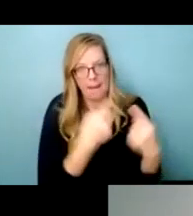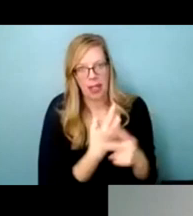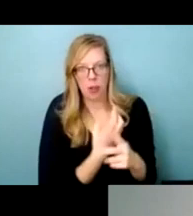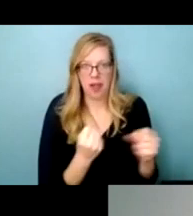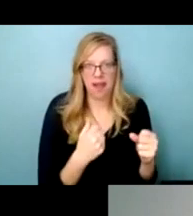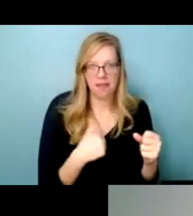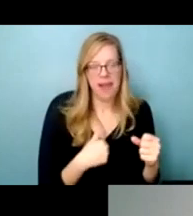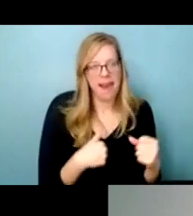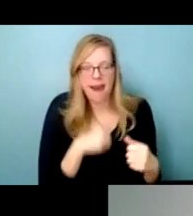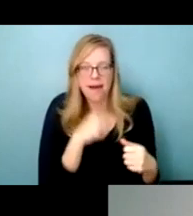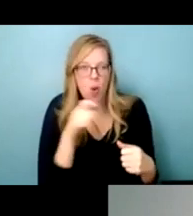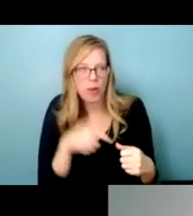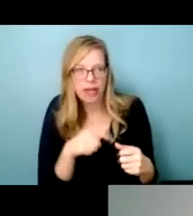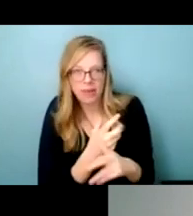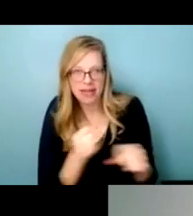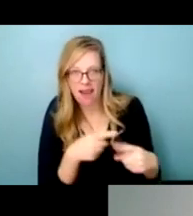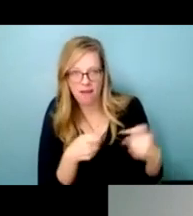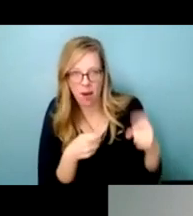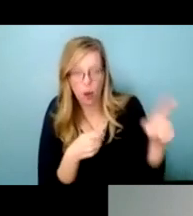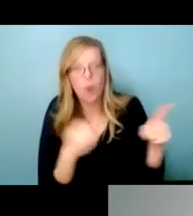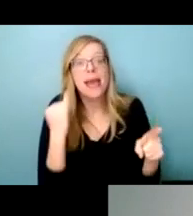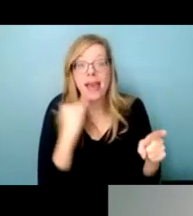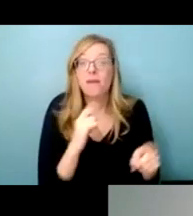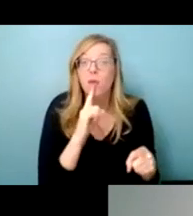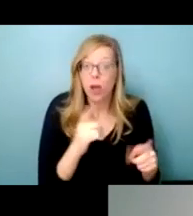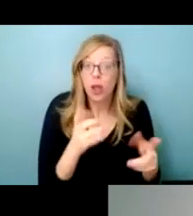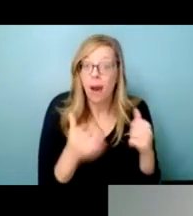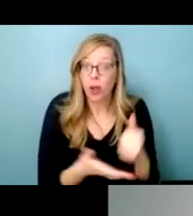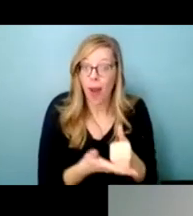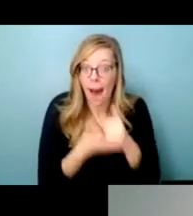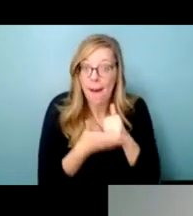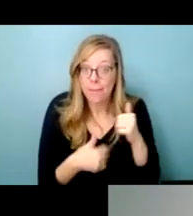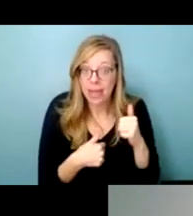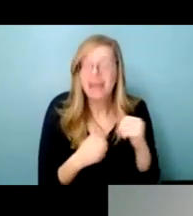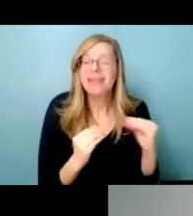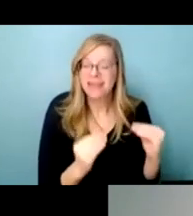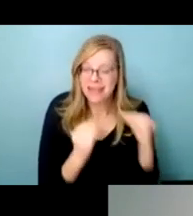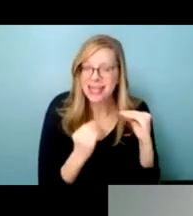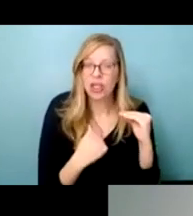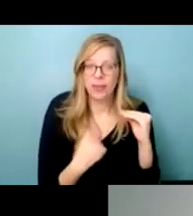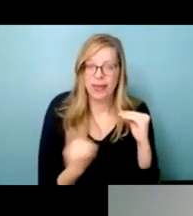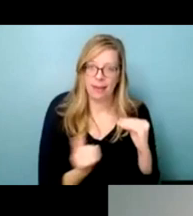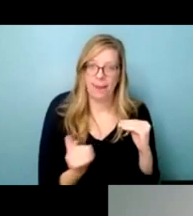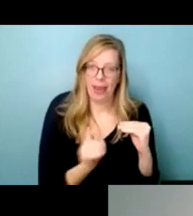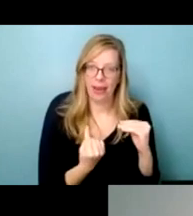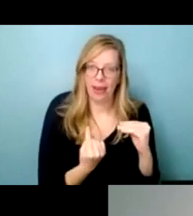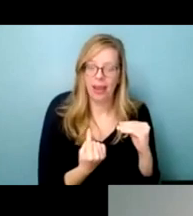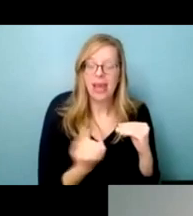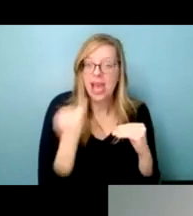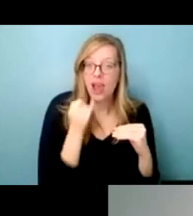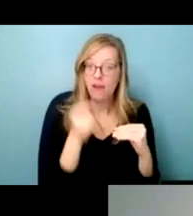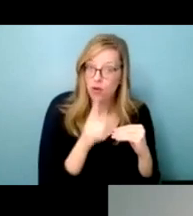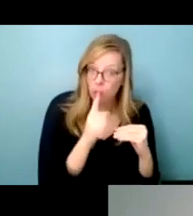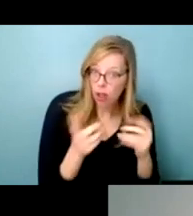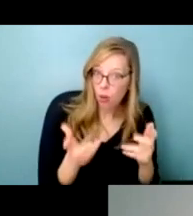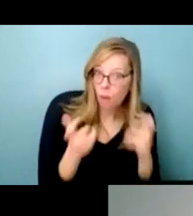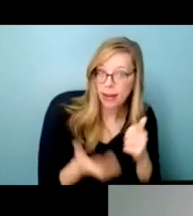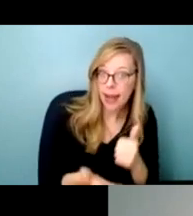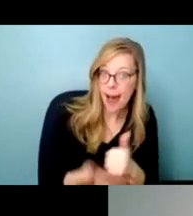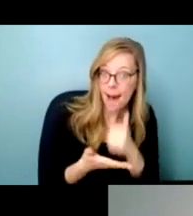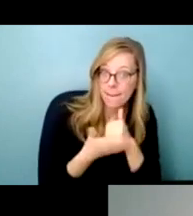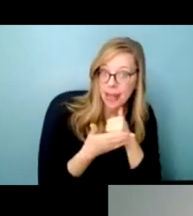distress. If you really want to help me, teach me something. If you really want to help me, give me